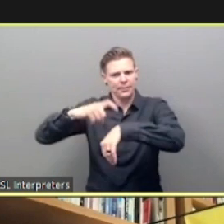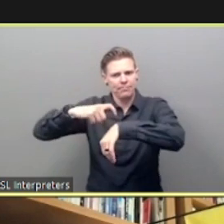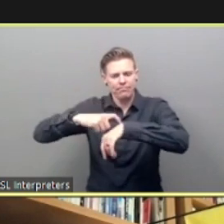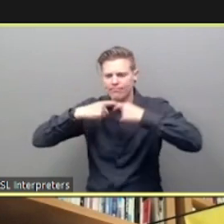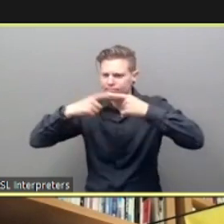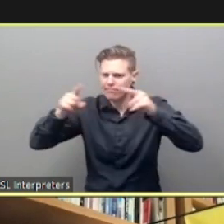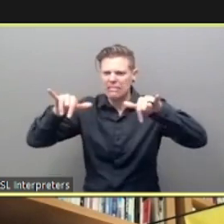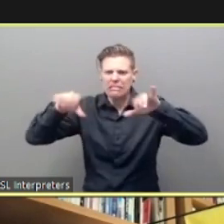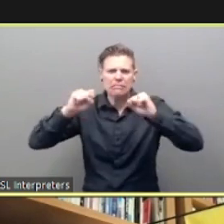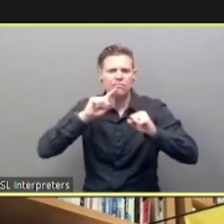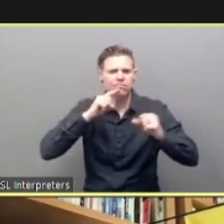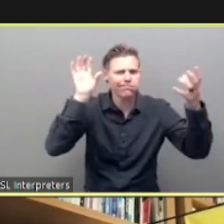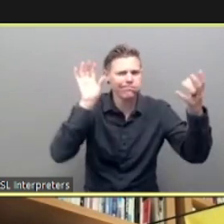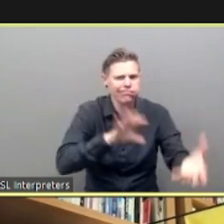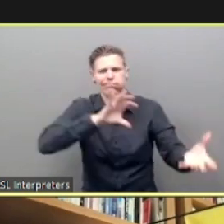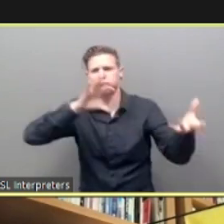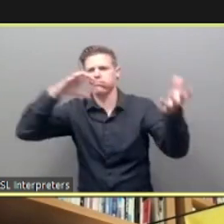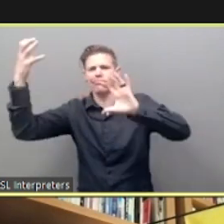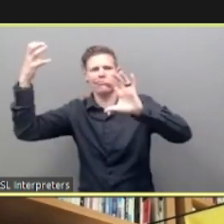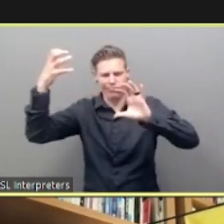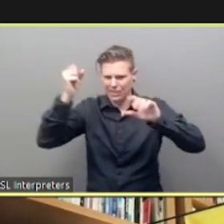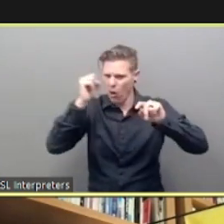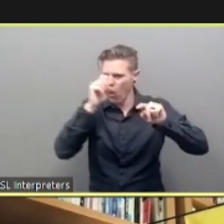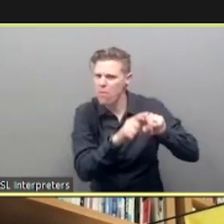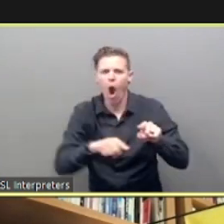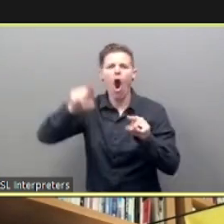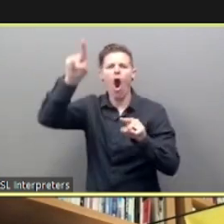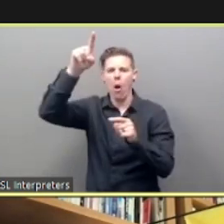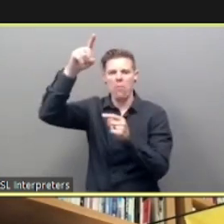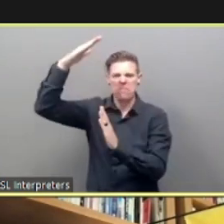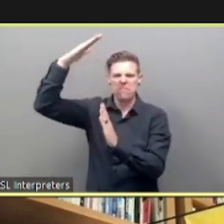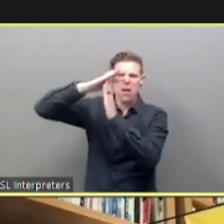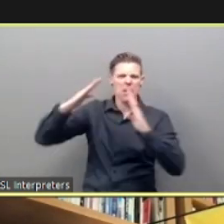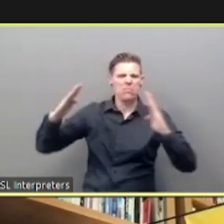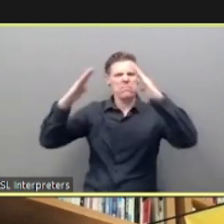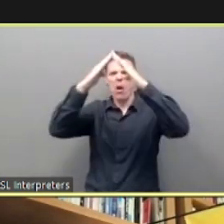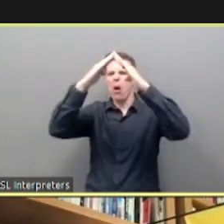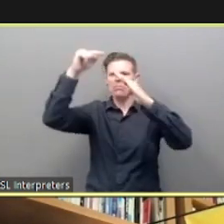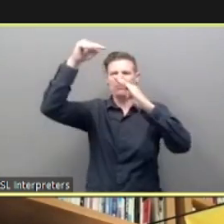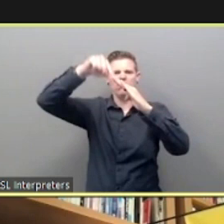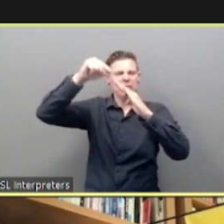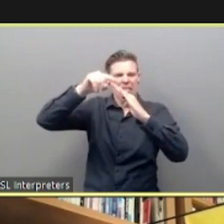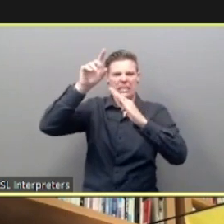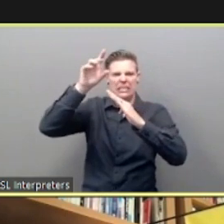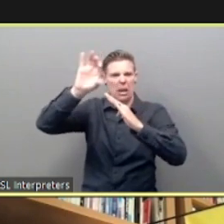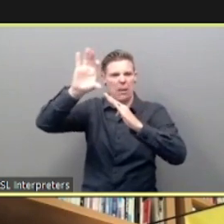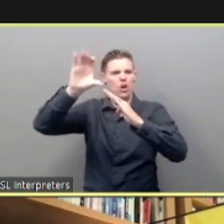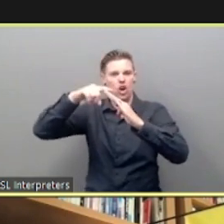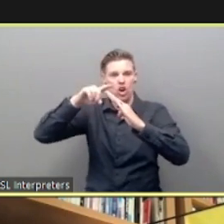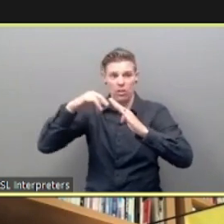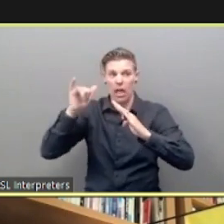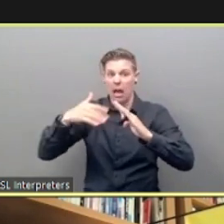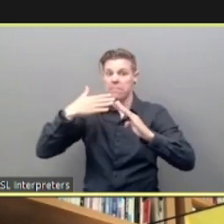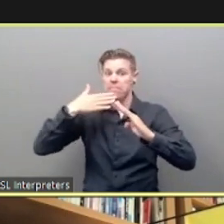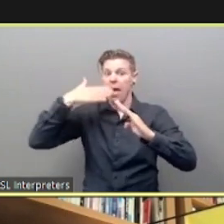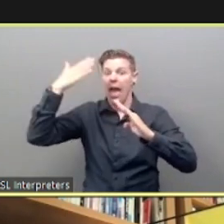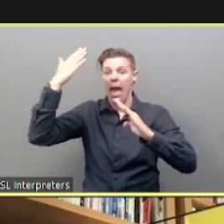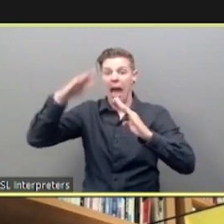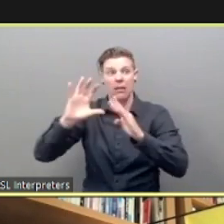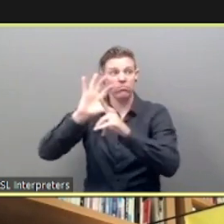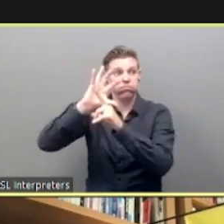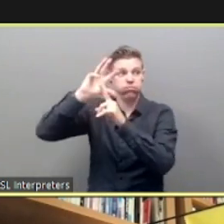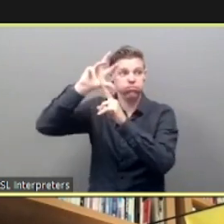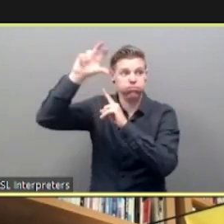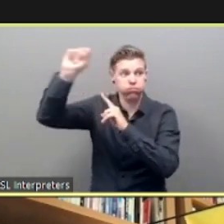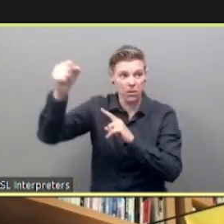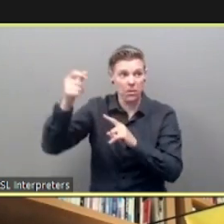important to just pause for a minute and say, well, how can things be so bad in hospitals when it seems like the number of COVID admissions is